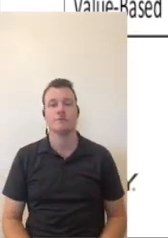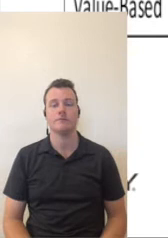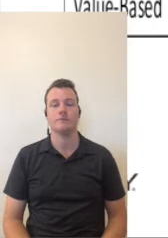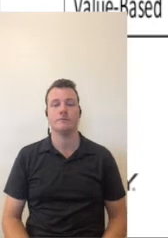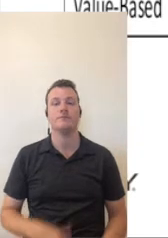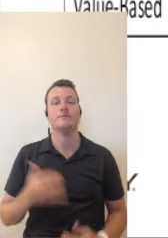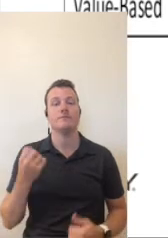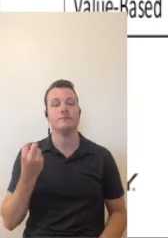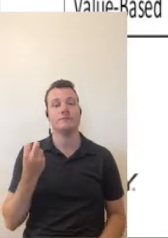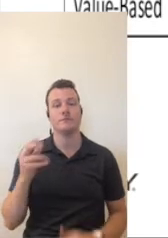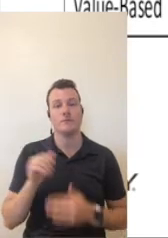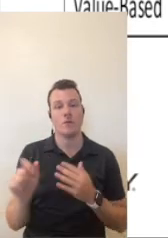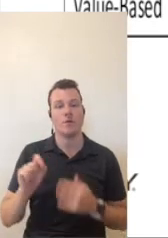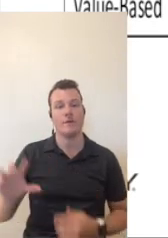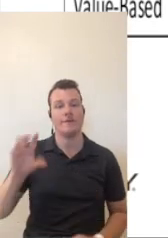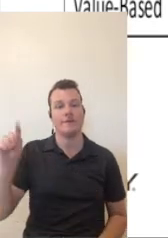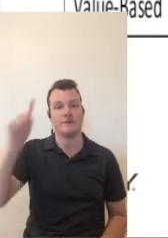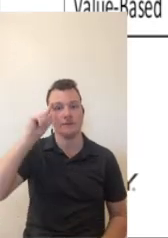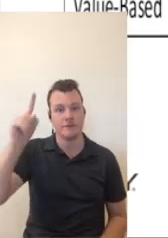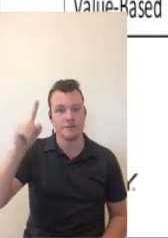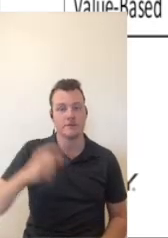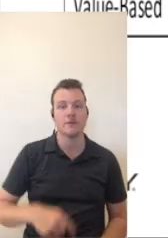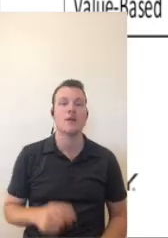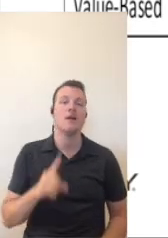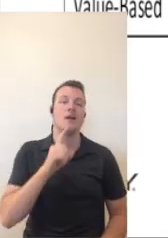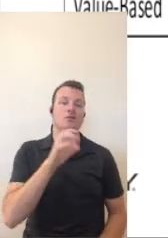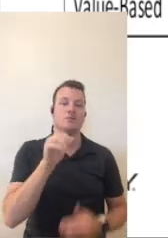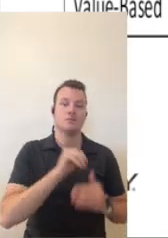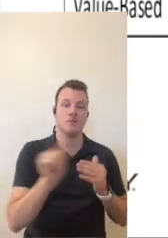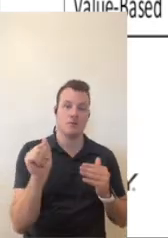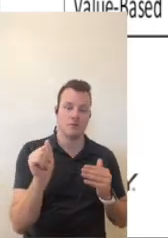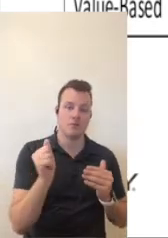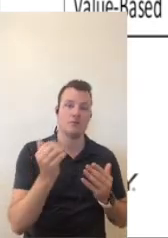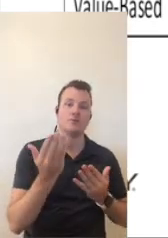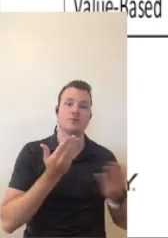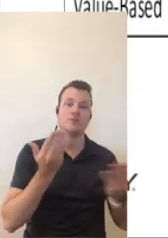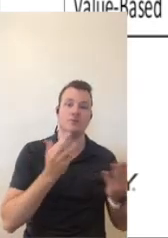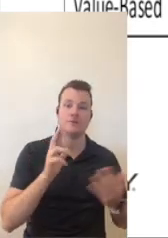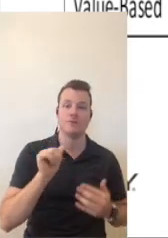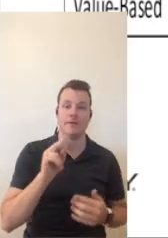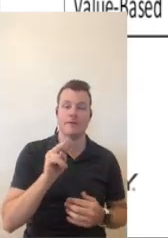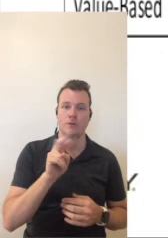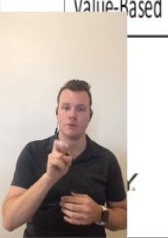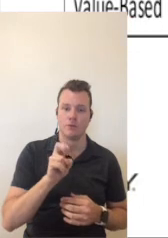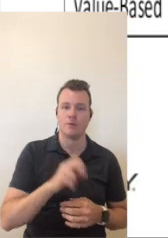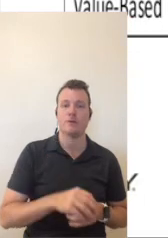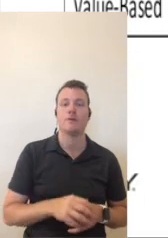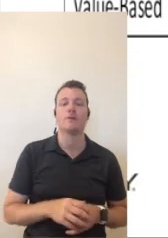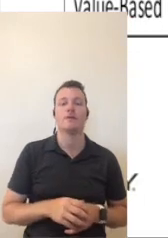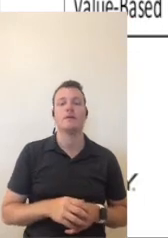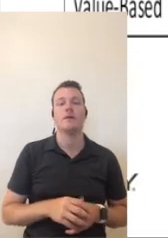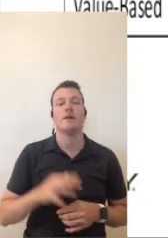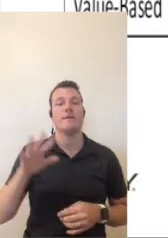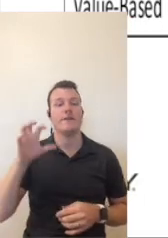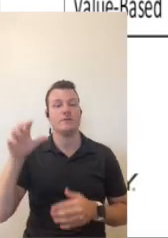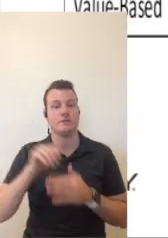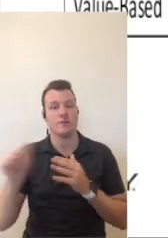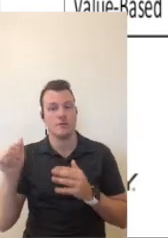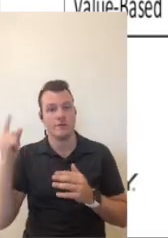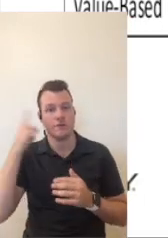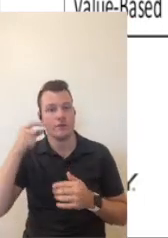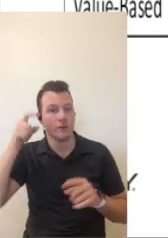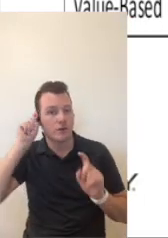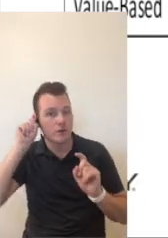costing me more, and therefore I'm charging more, okay? So it's now $12.50. So I get $100 for